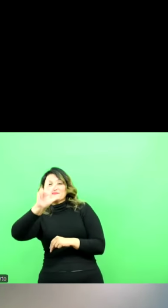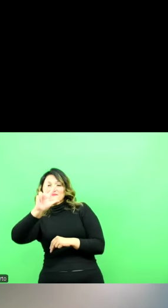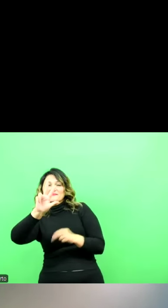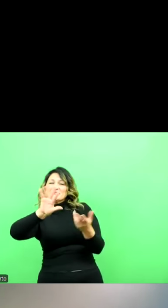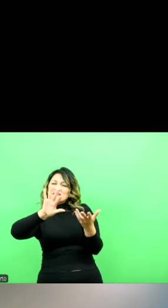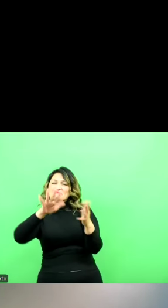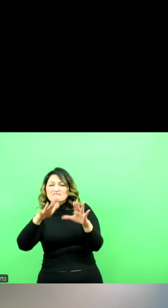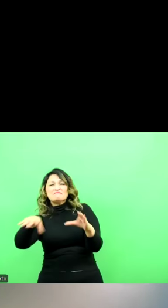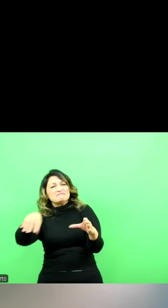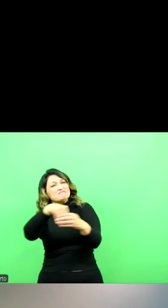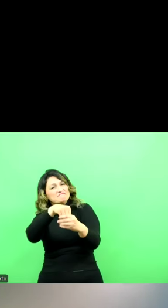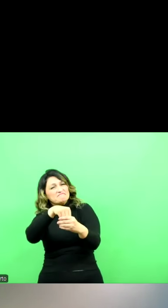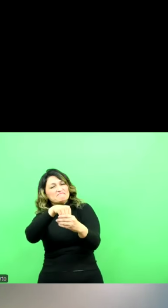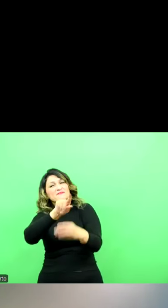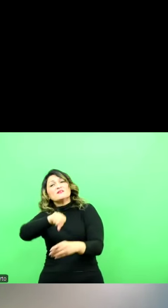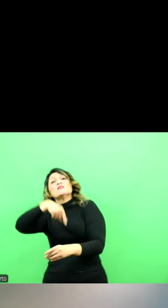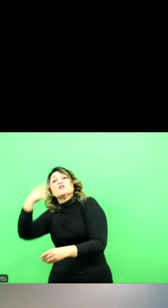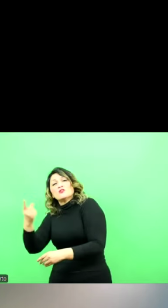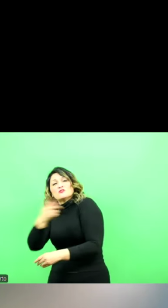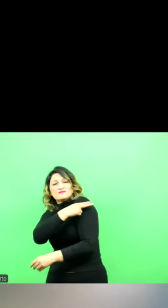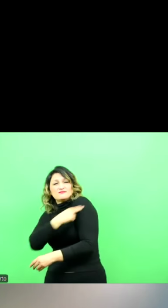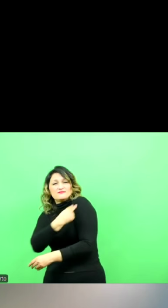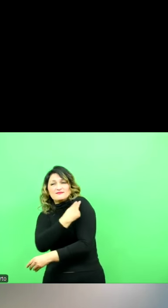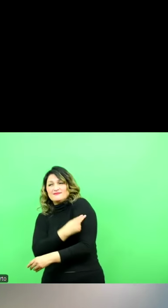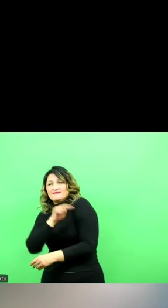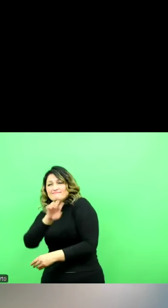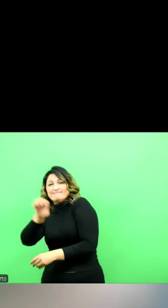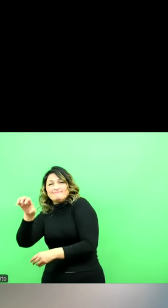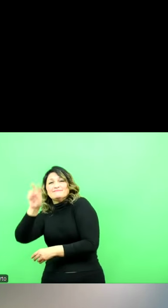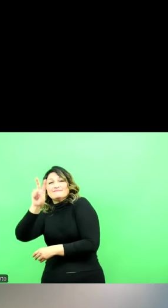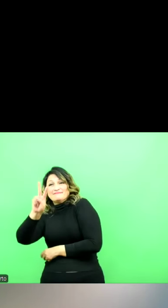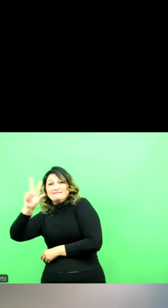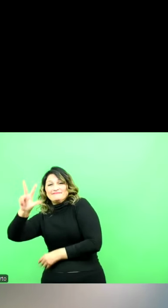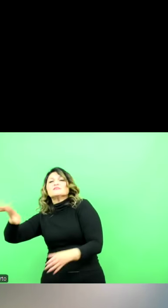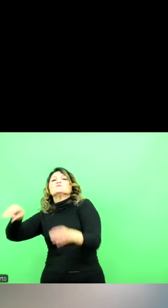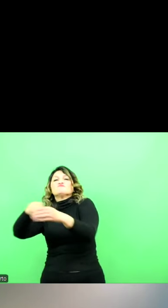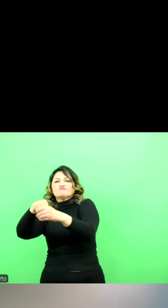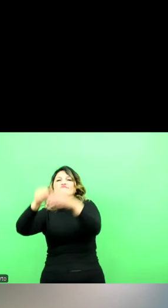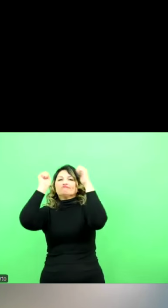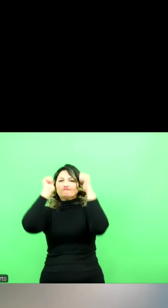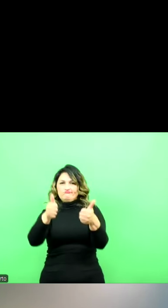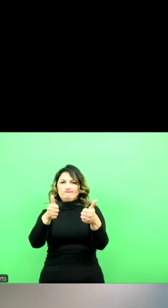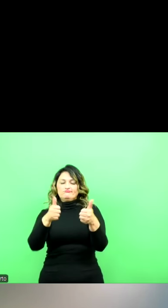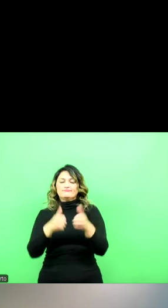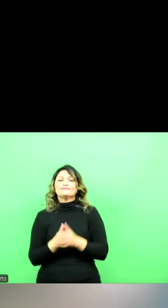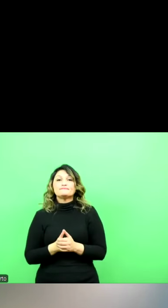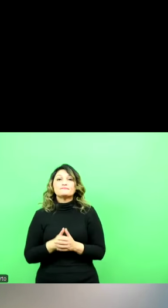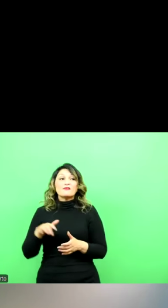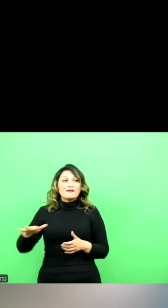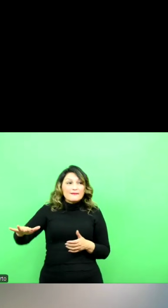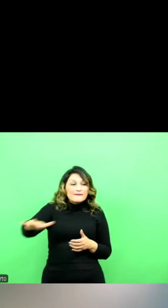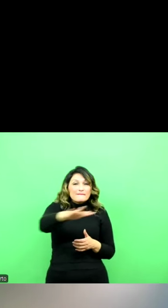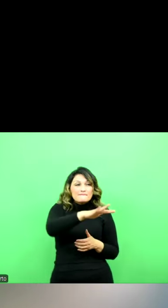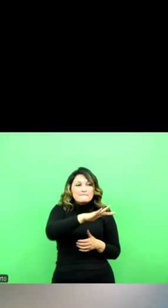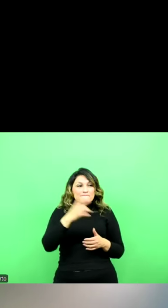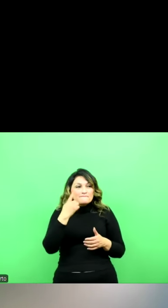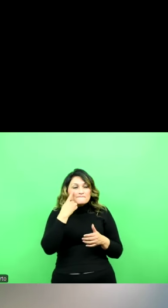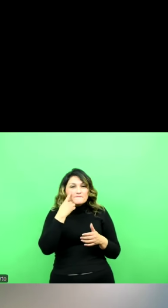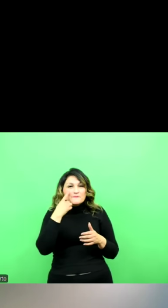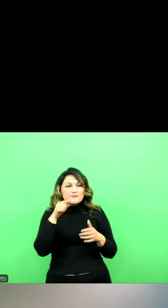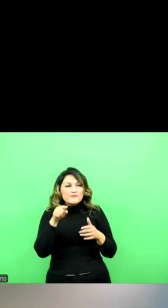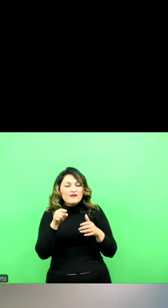Next, you can see here an example of how inclusion levels improved for